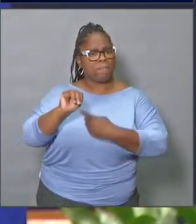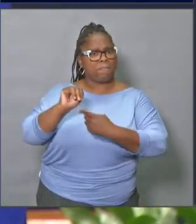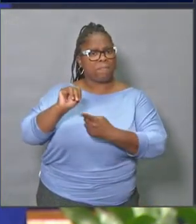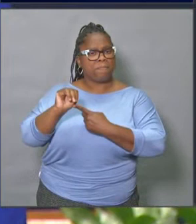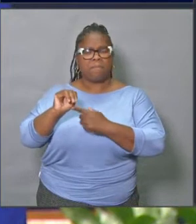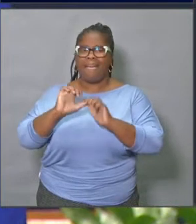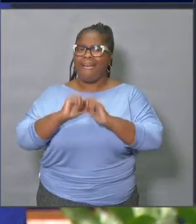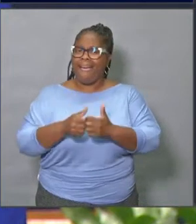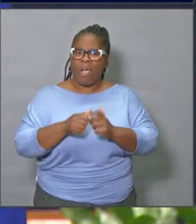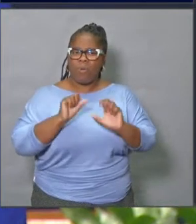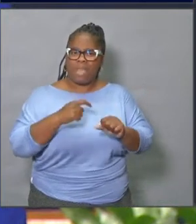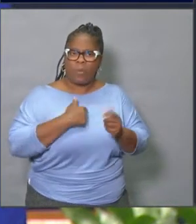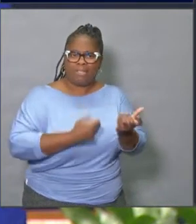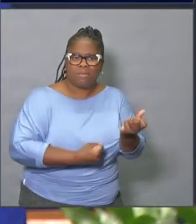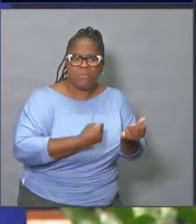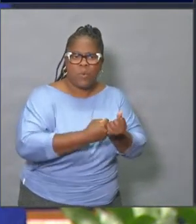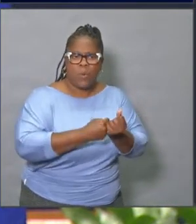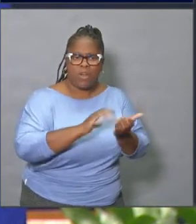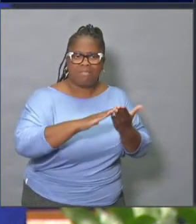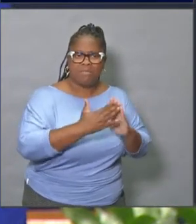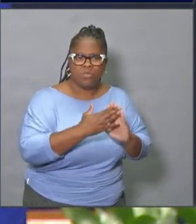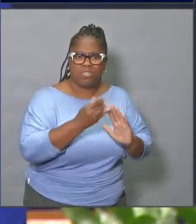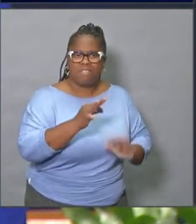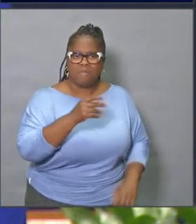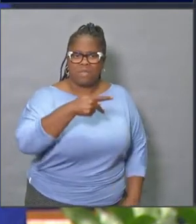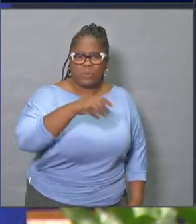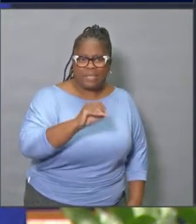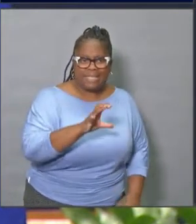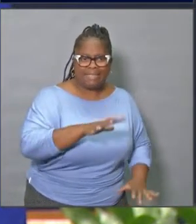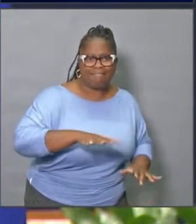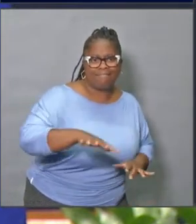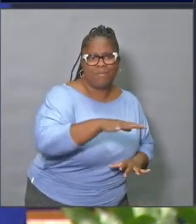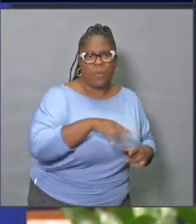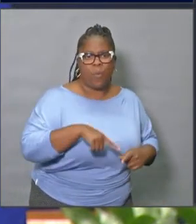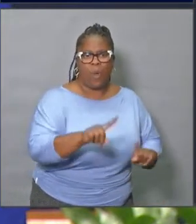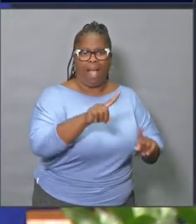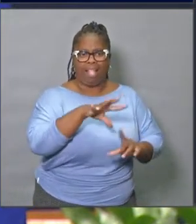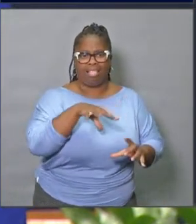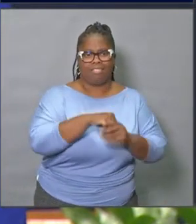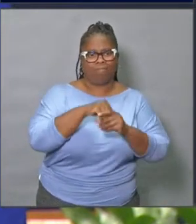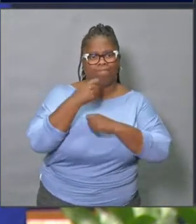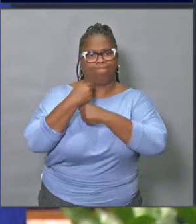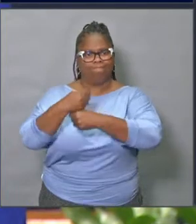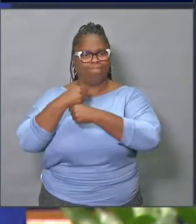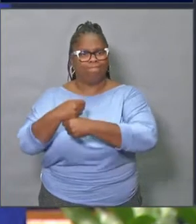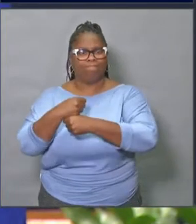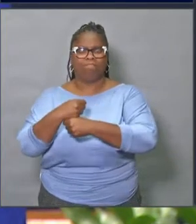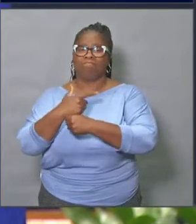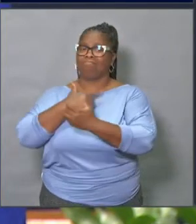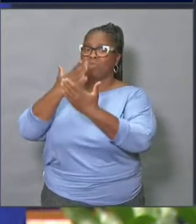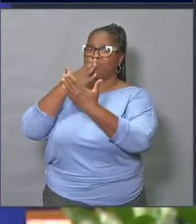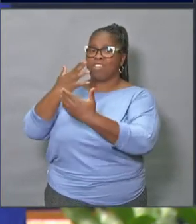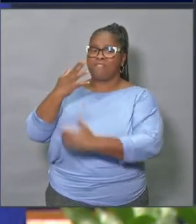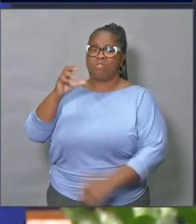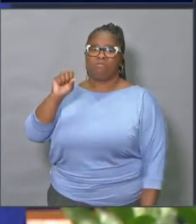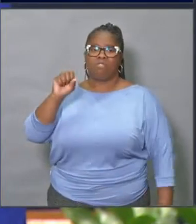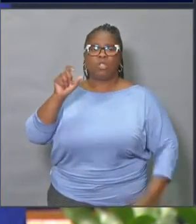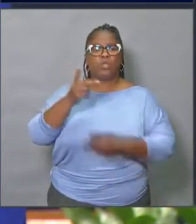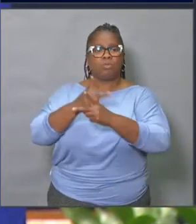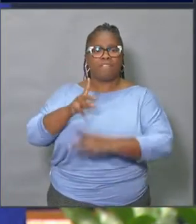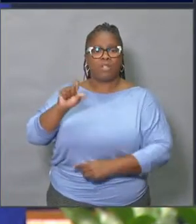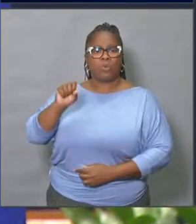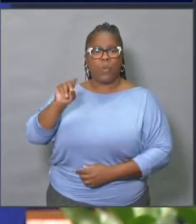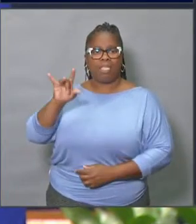to support communities of color through outreach and engagement activities. I'm also grateful to Supervisor Solis and the entire board for their